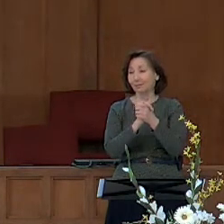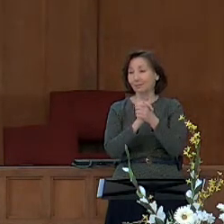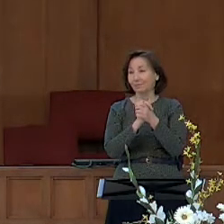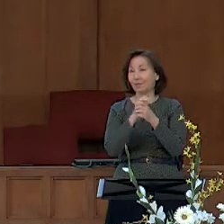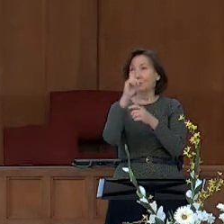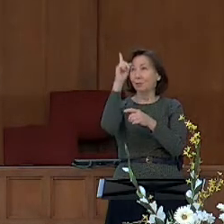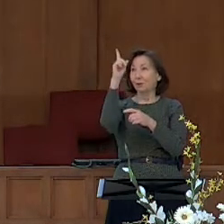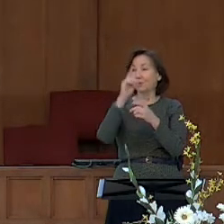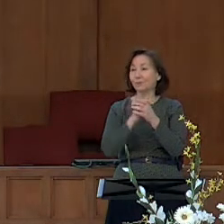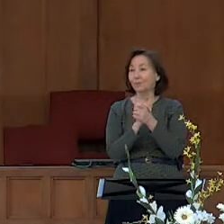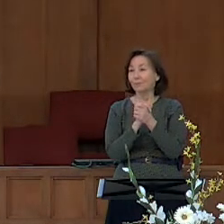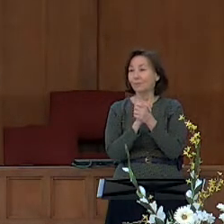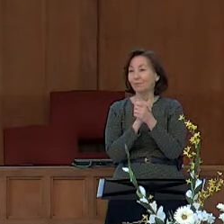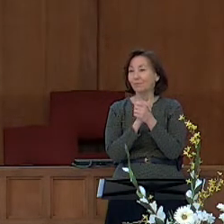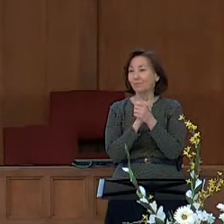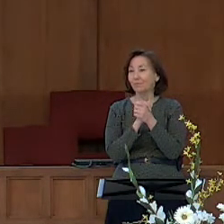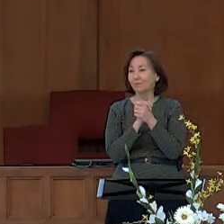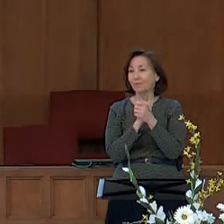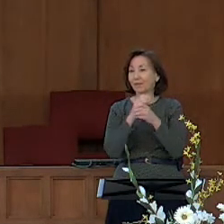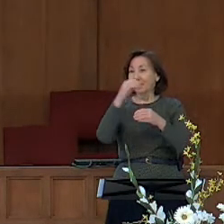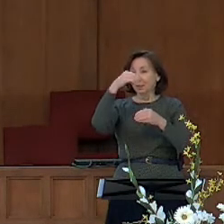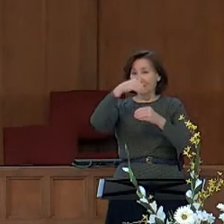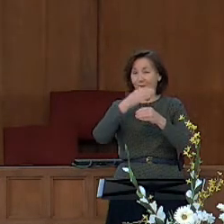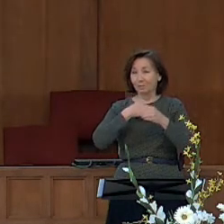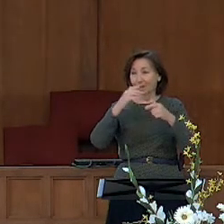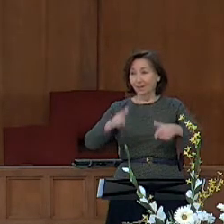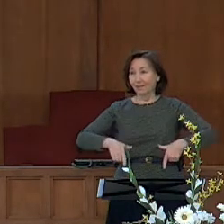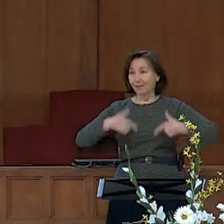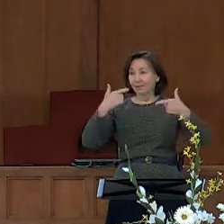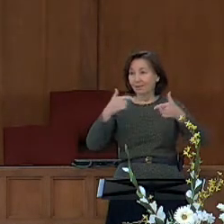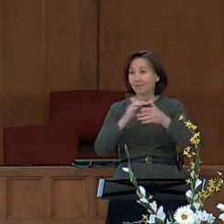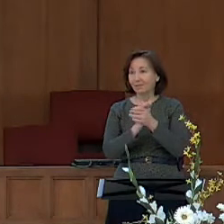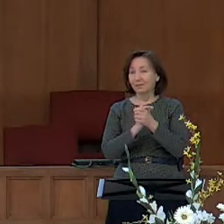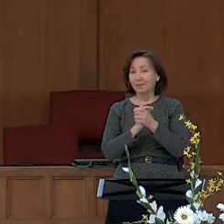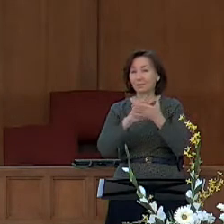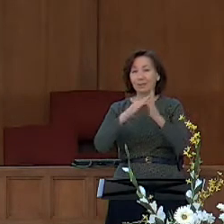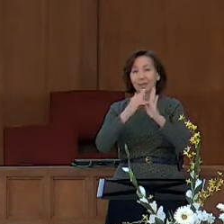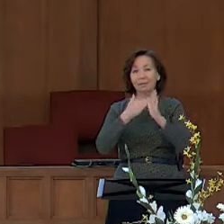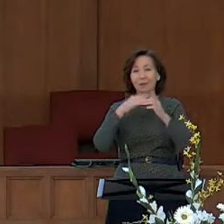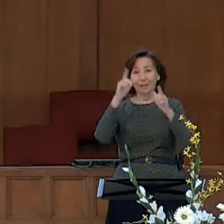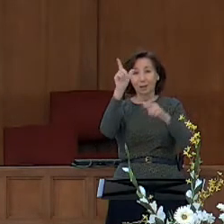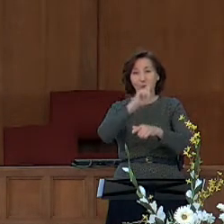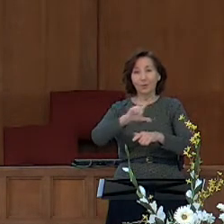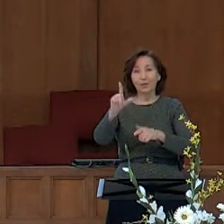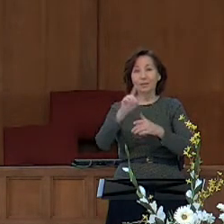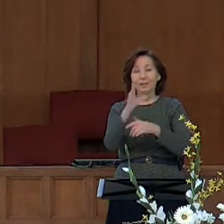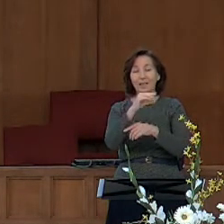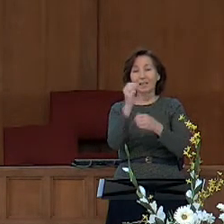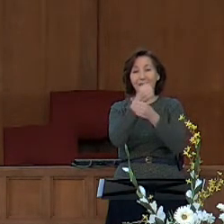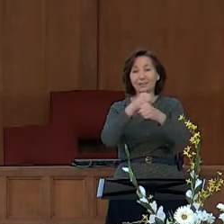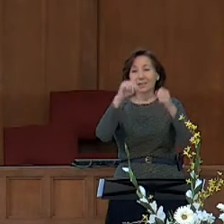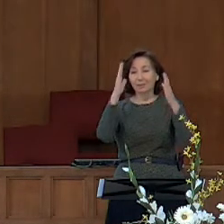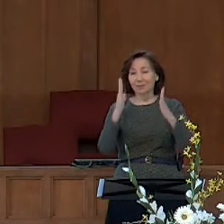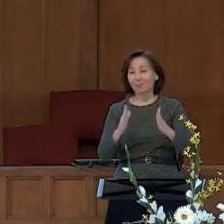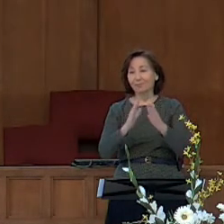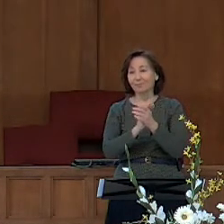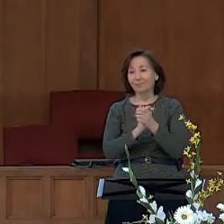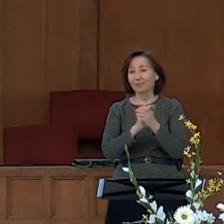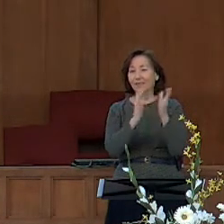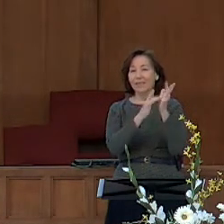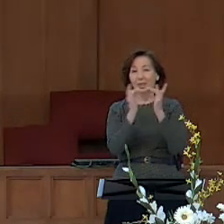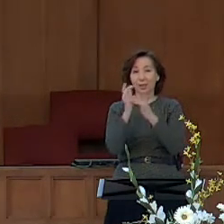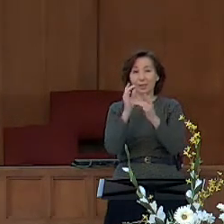to you. Come into my life, be my Lord, and be my Savior. In